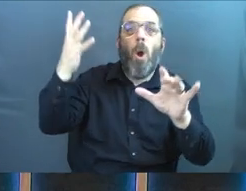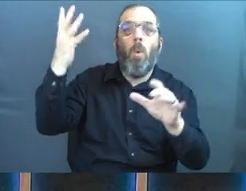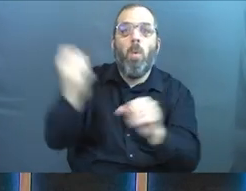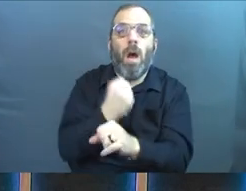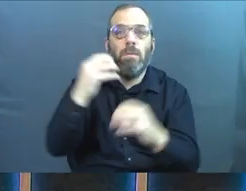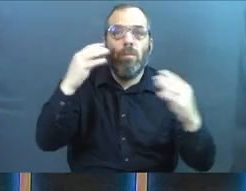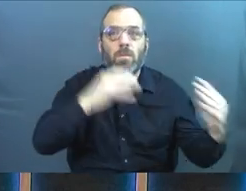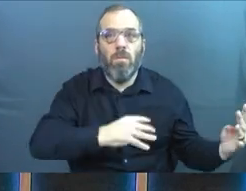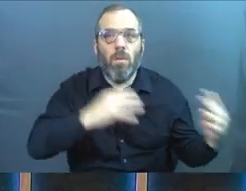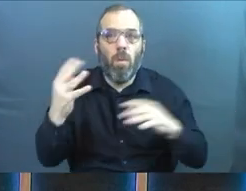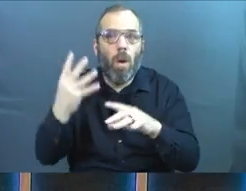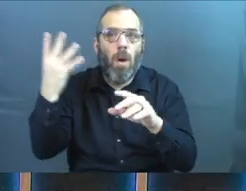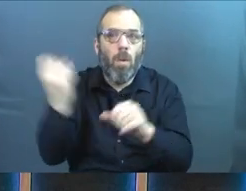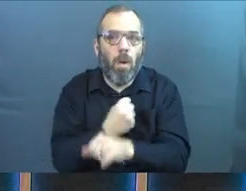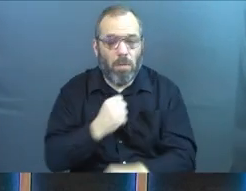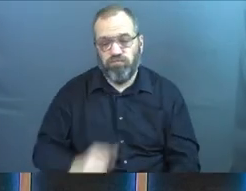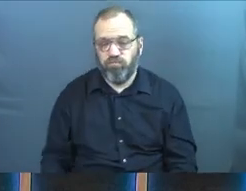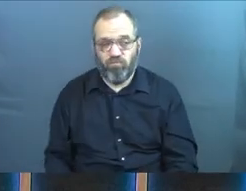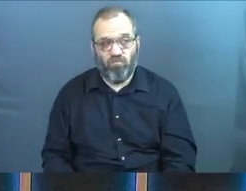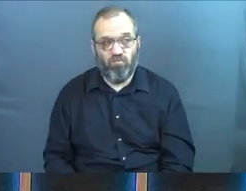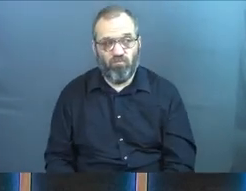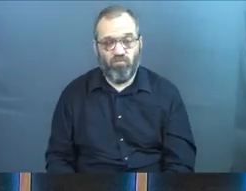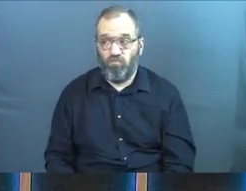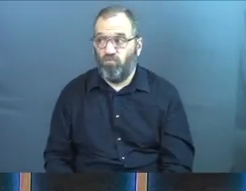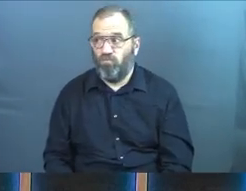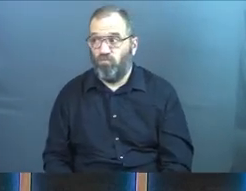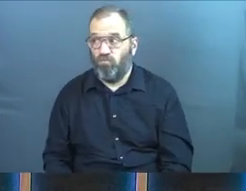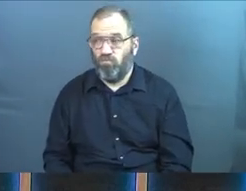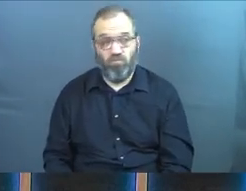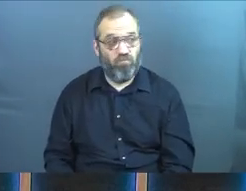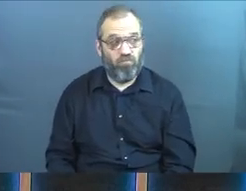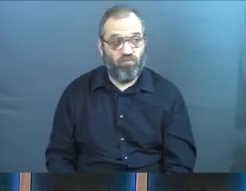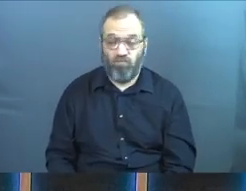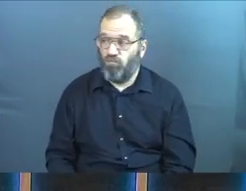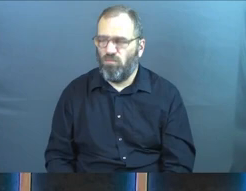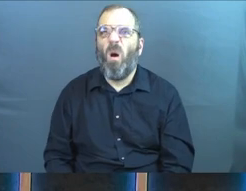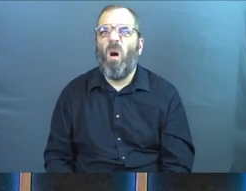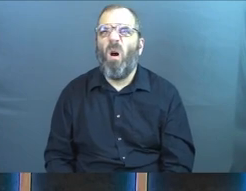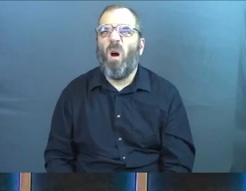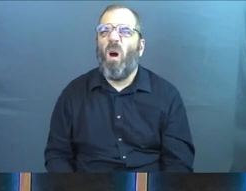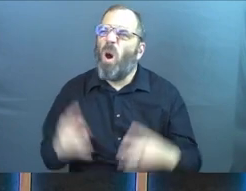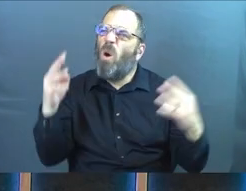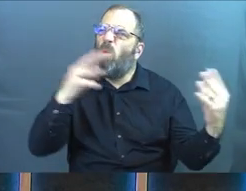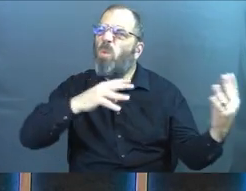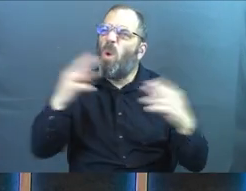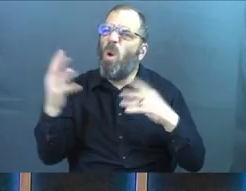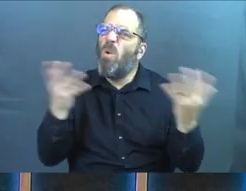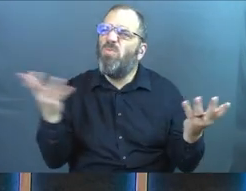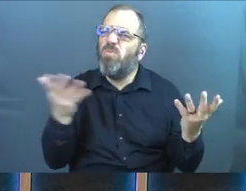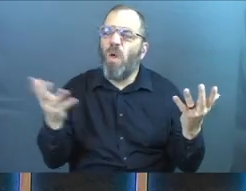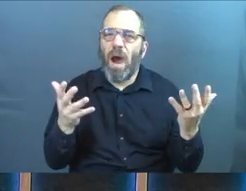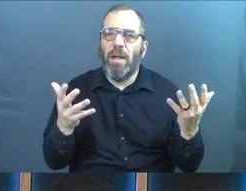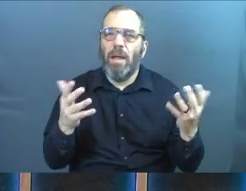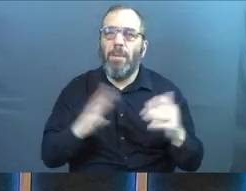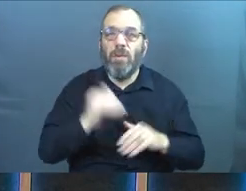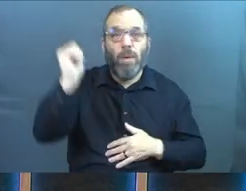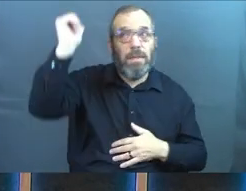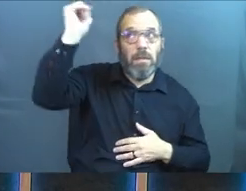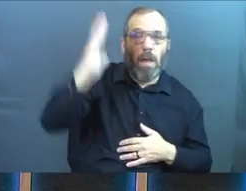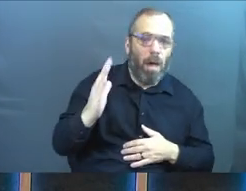war. Amen. I'm like, well, wait a second. What war? The war between God and